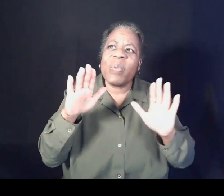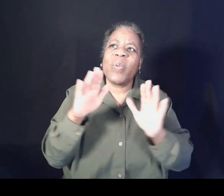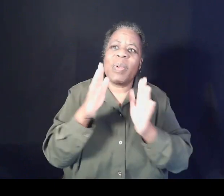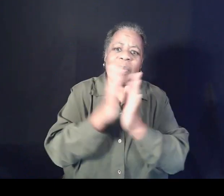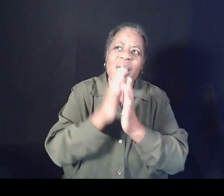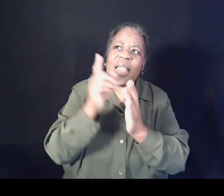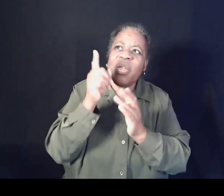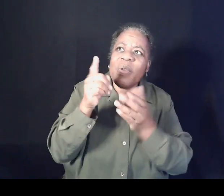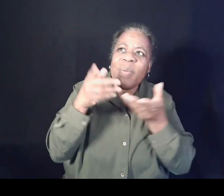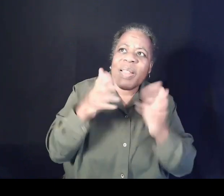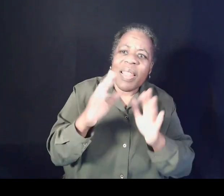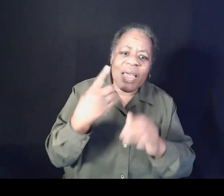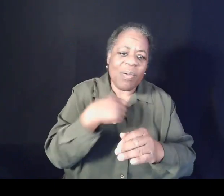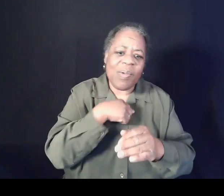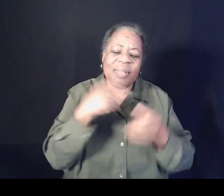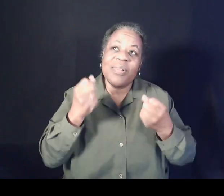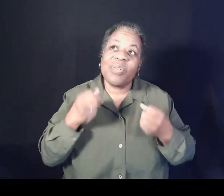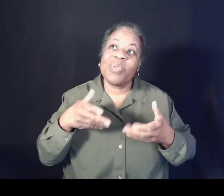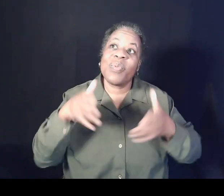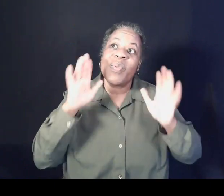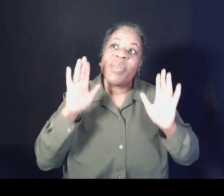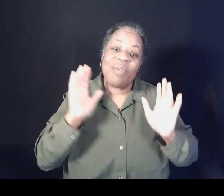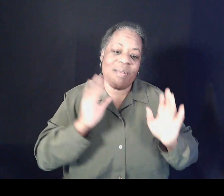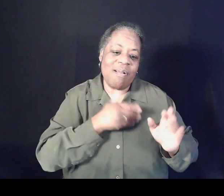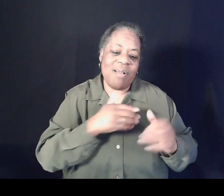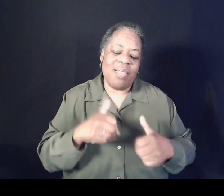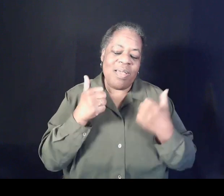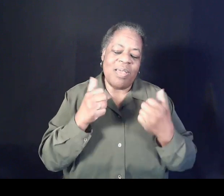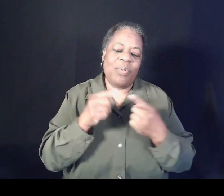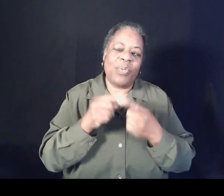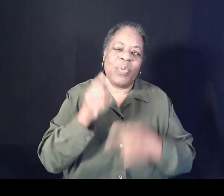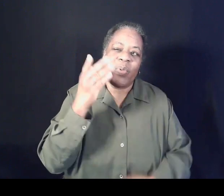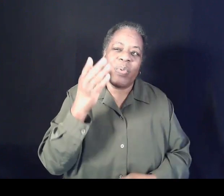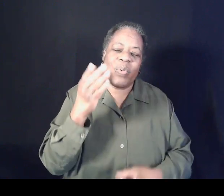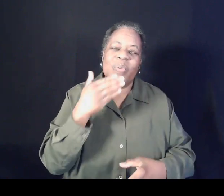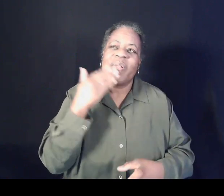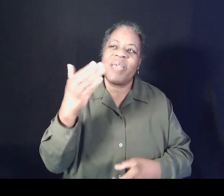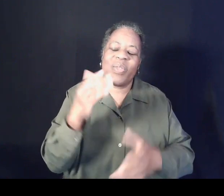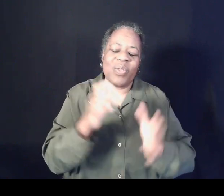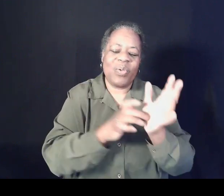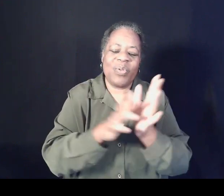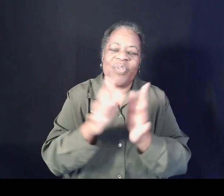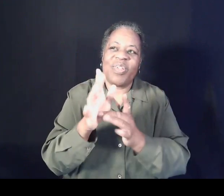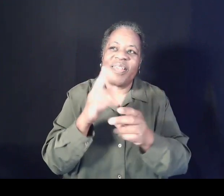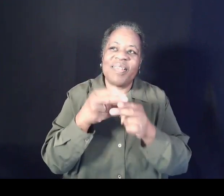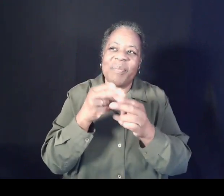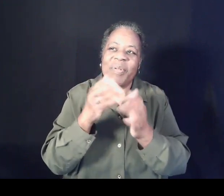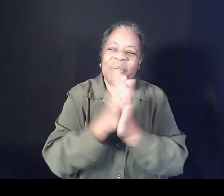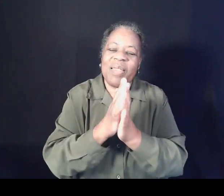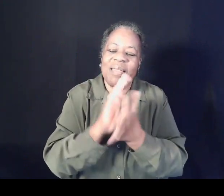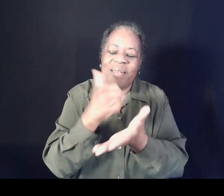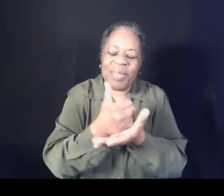to surrender our lives to you. We thank you in Jesus' name we pray. Amen.